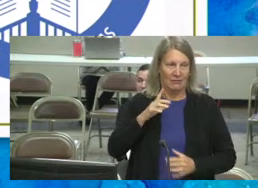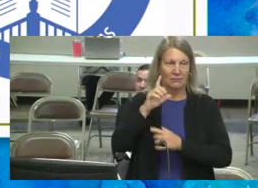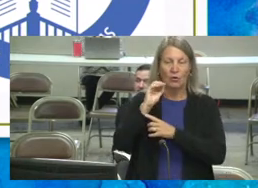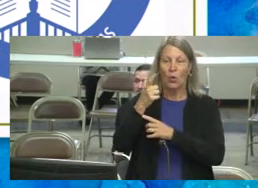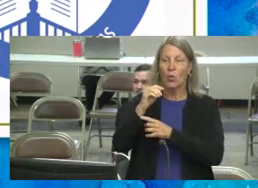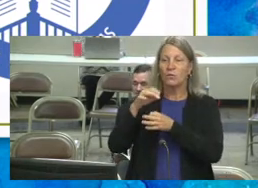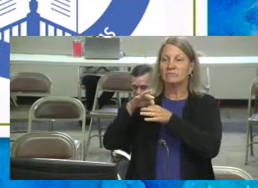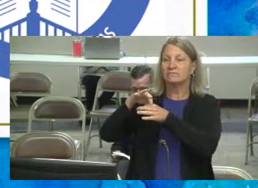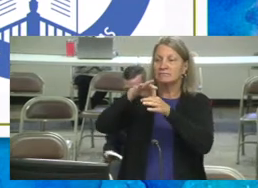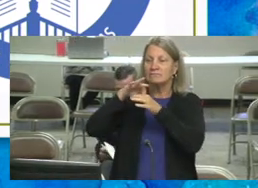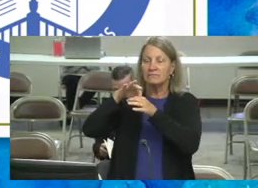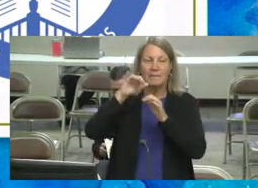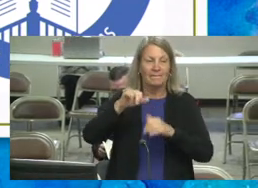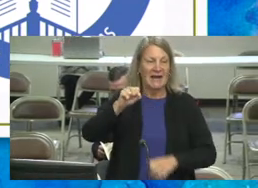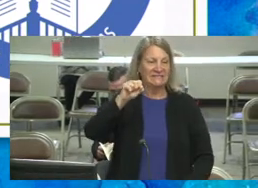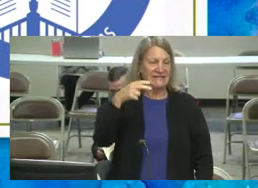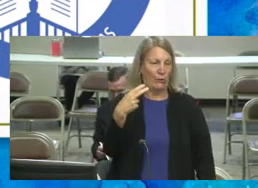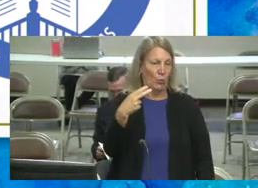official